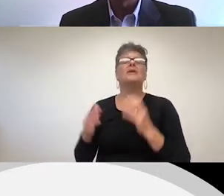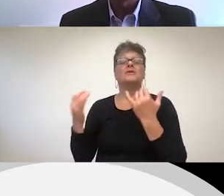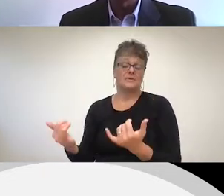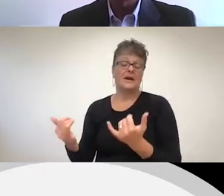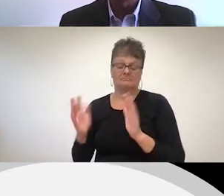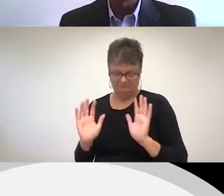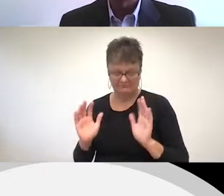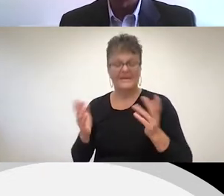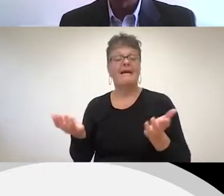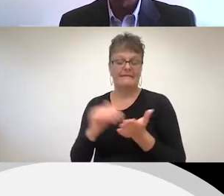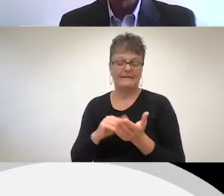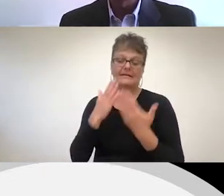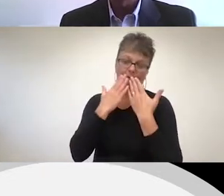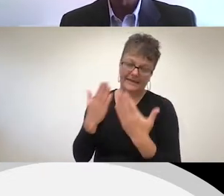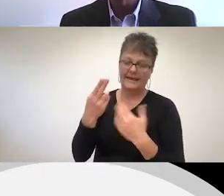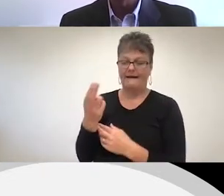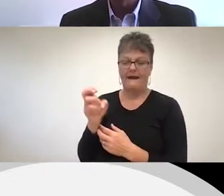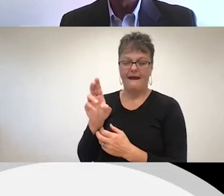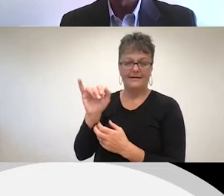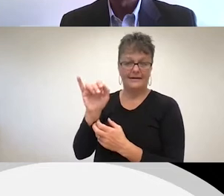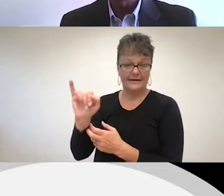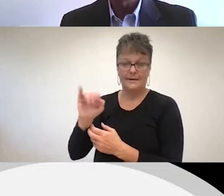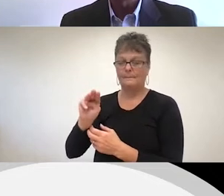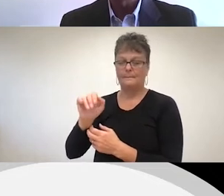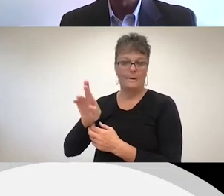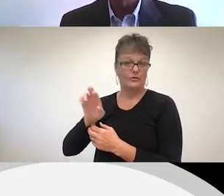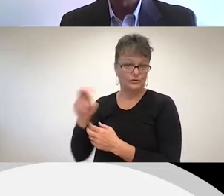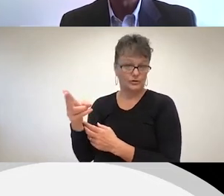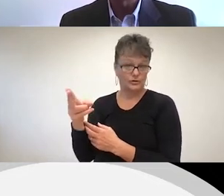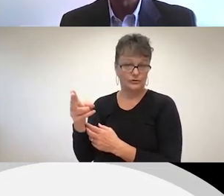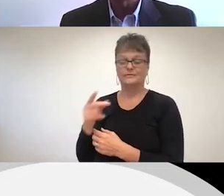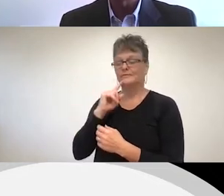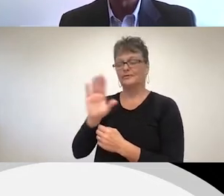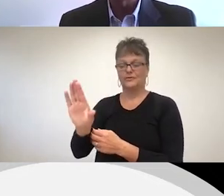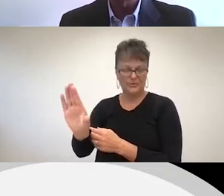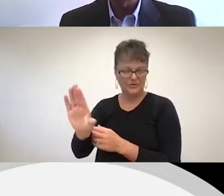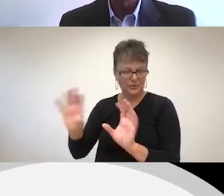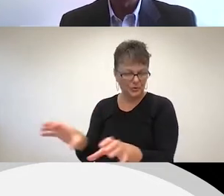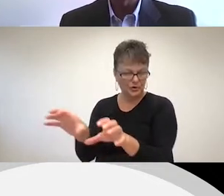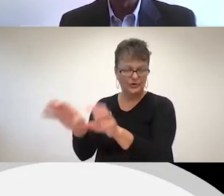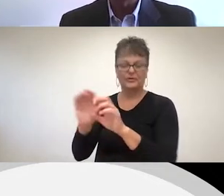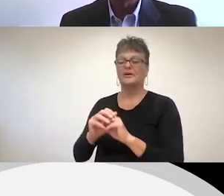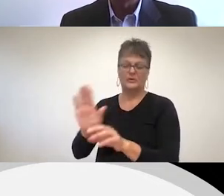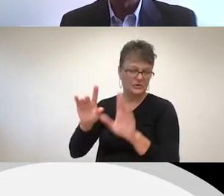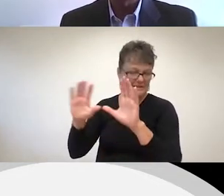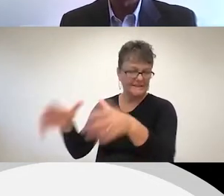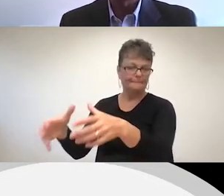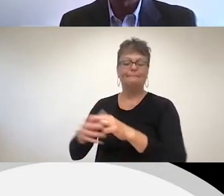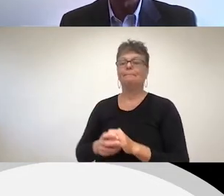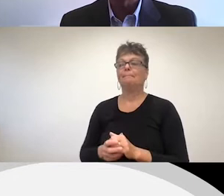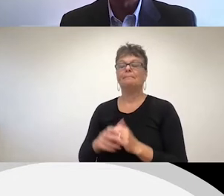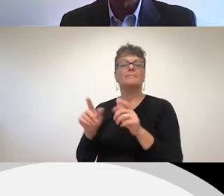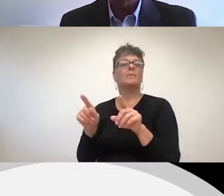again, thank Heidi Marsh for all of her work and the work of her team, as well as the